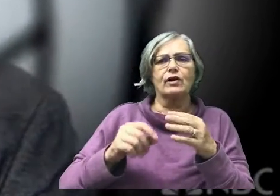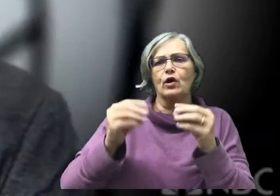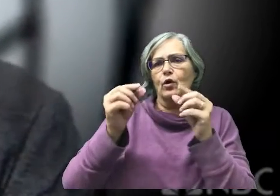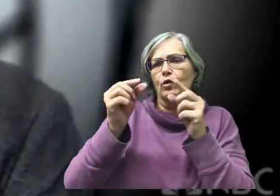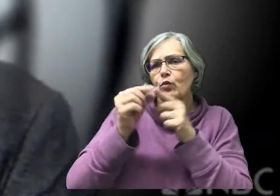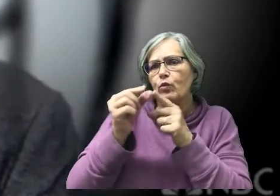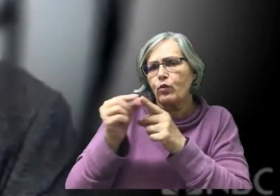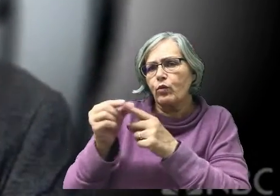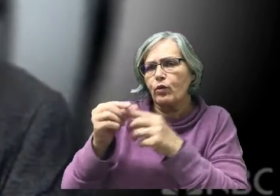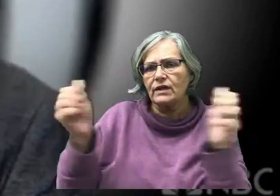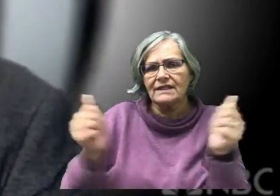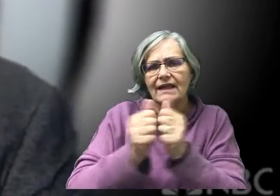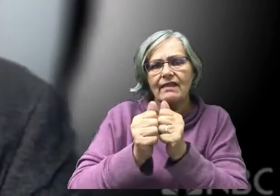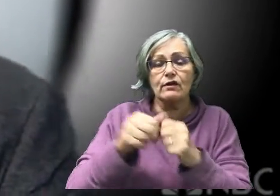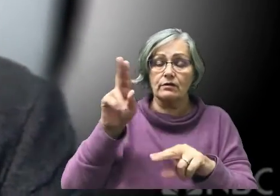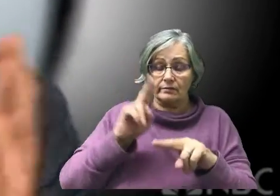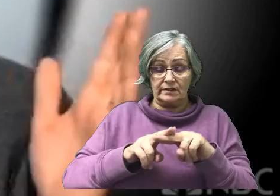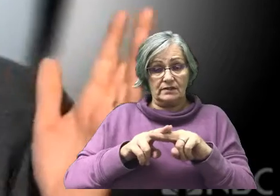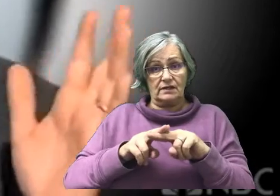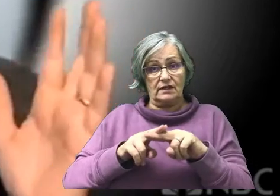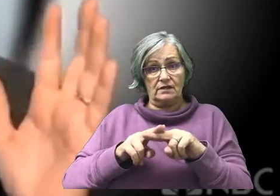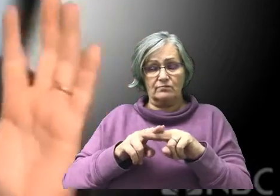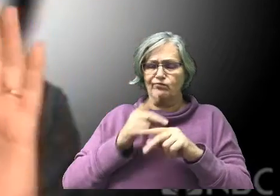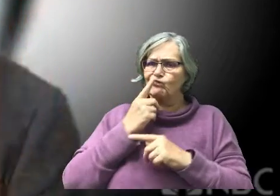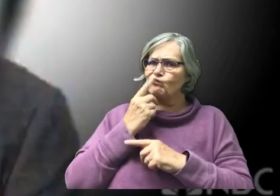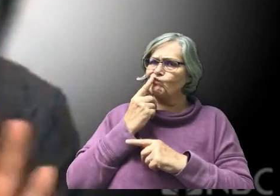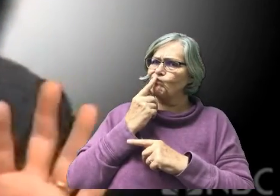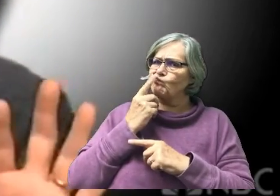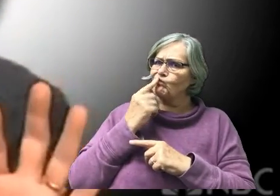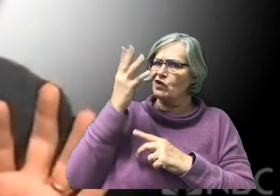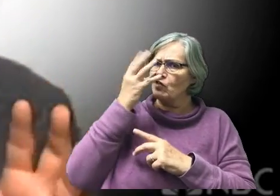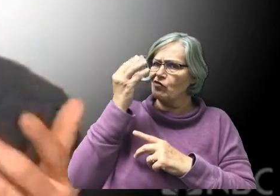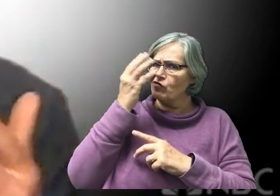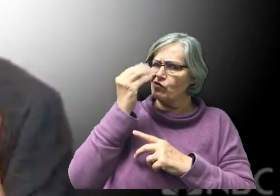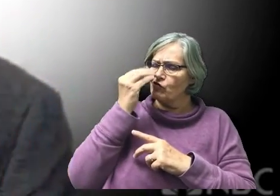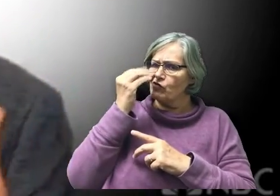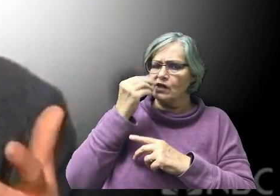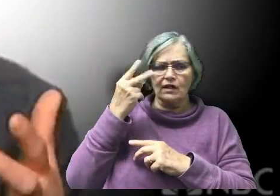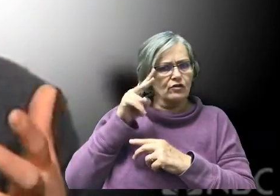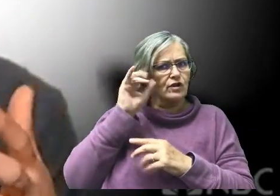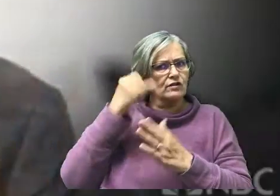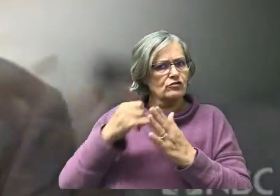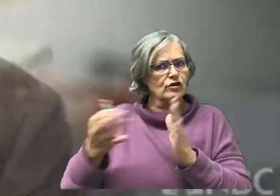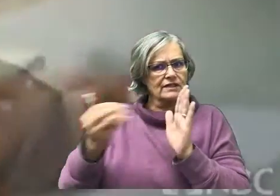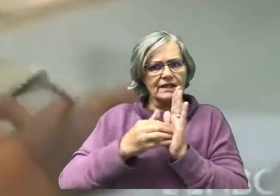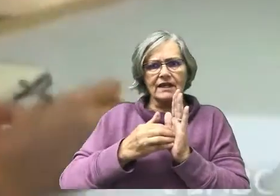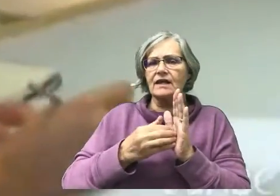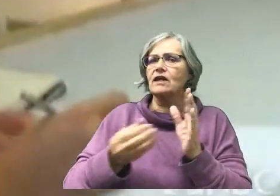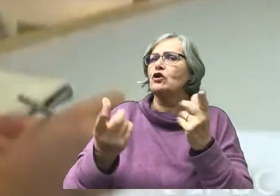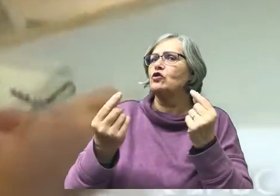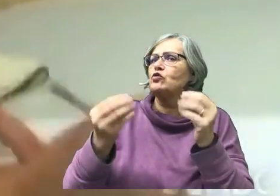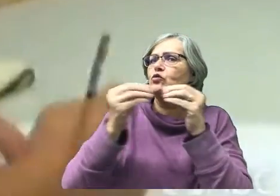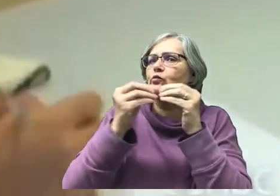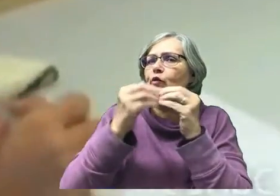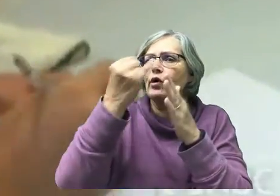I put words together, I sit back, and then I take some time off, and I come back and I look at those drawings, and then I draw